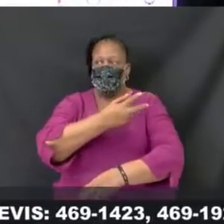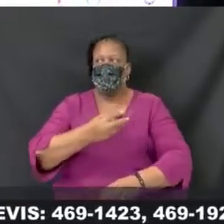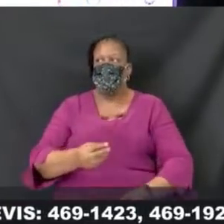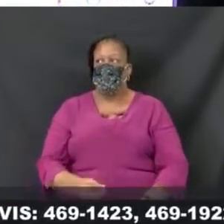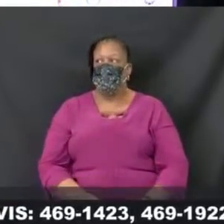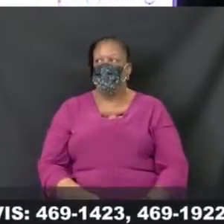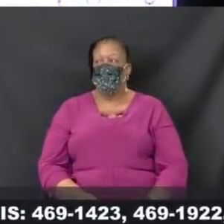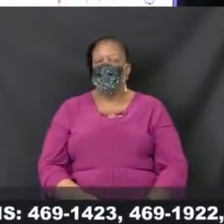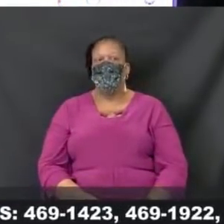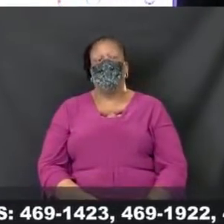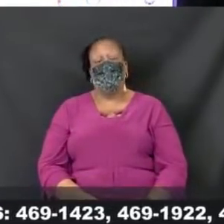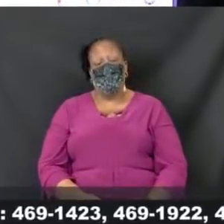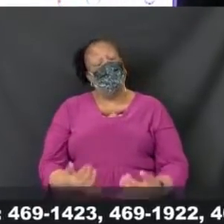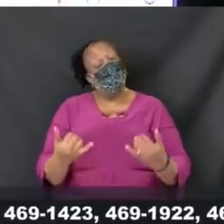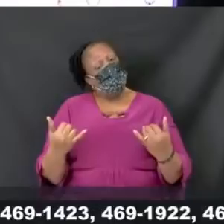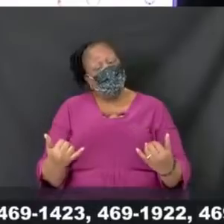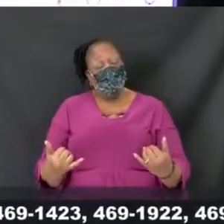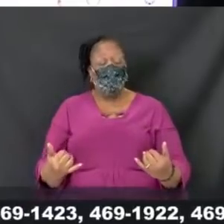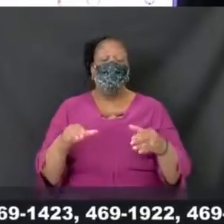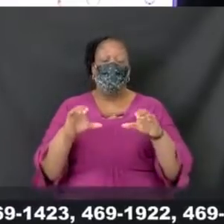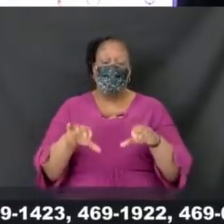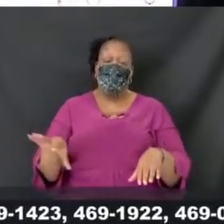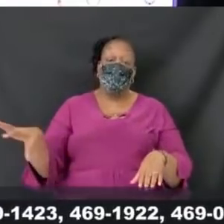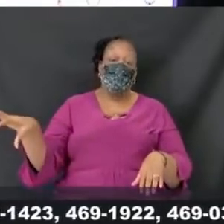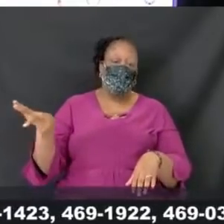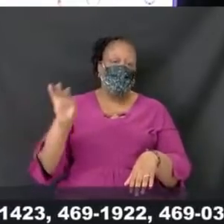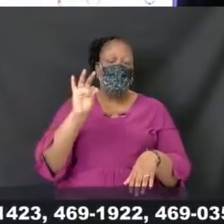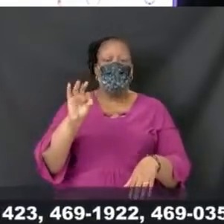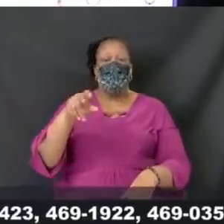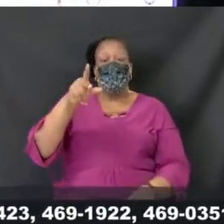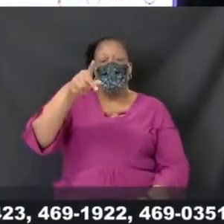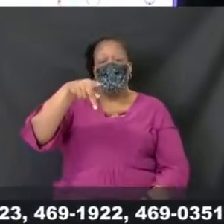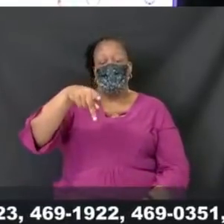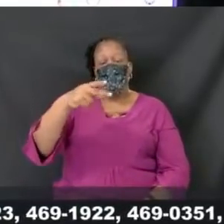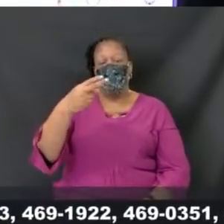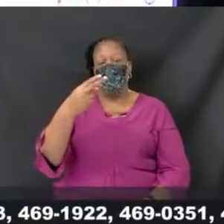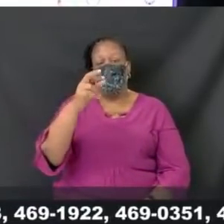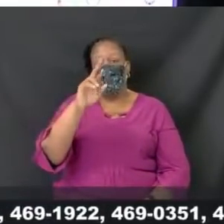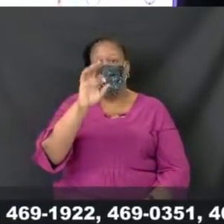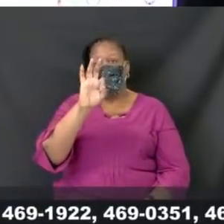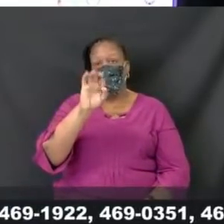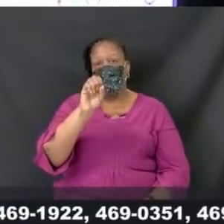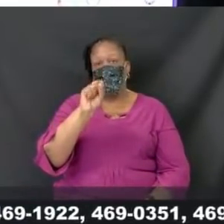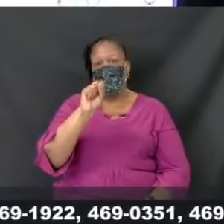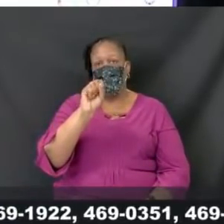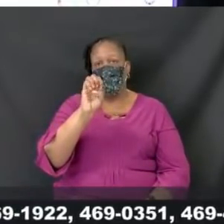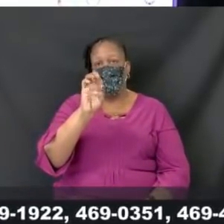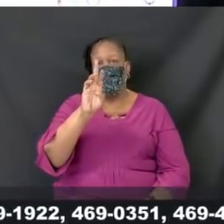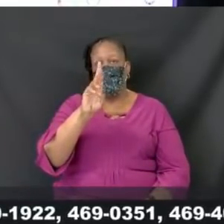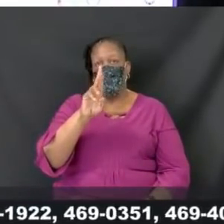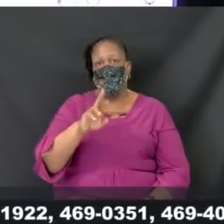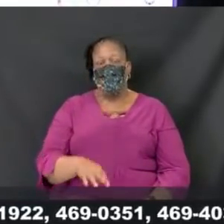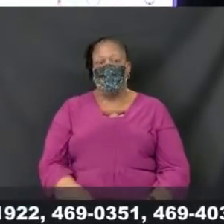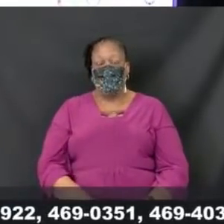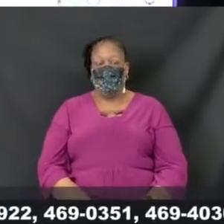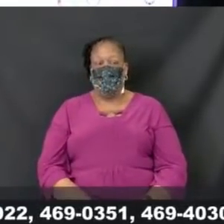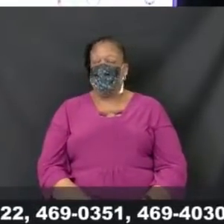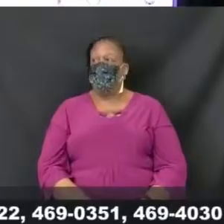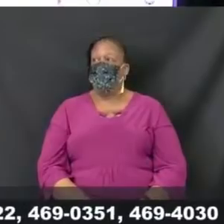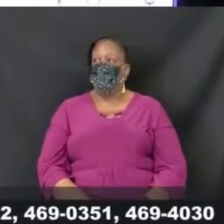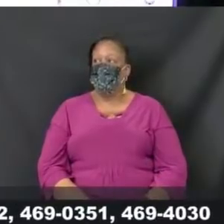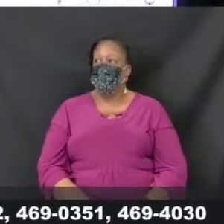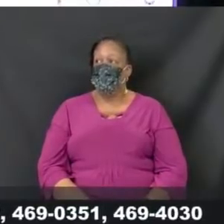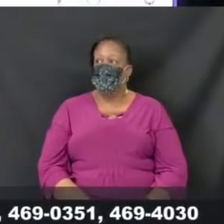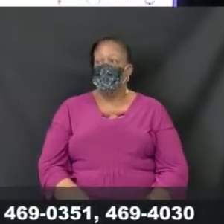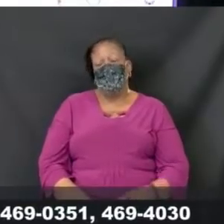you can mix and match. So in other words, if you have received the first dose of the AstraZeneca Oxford vaccine and you